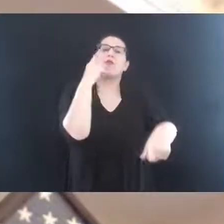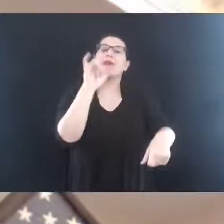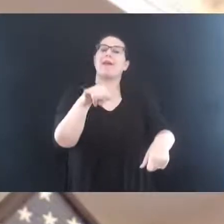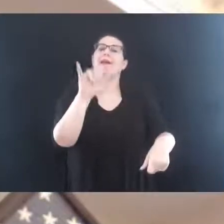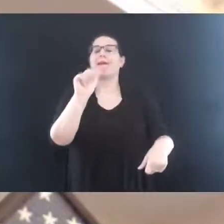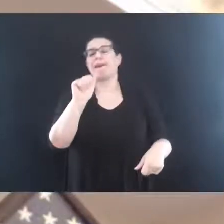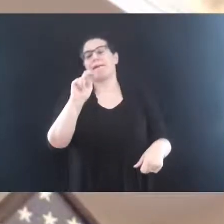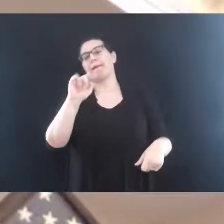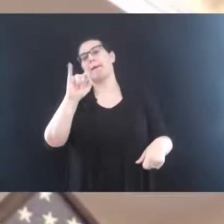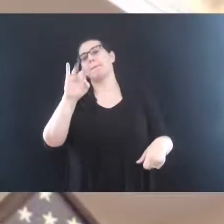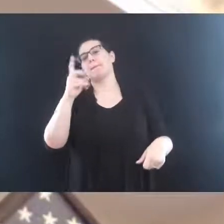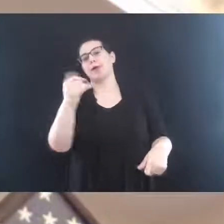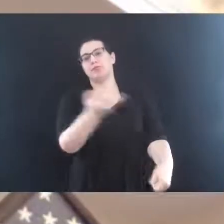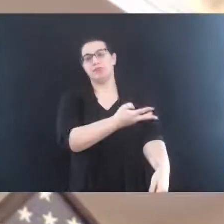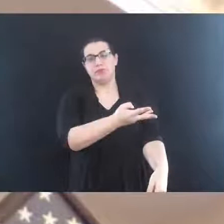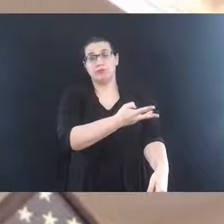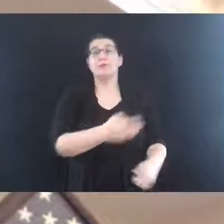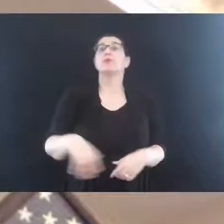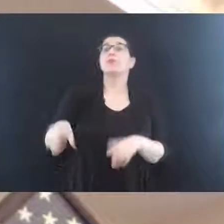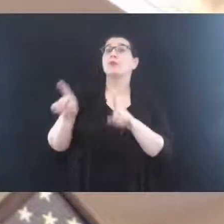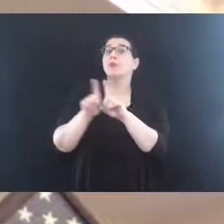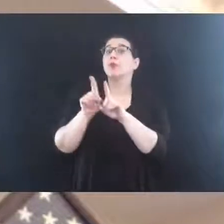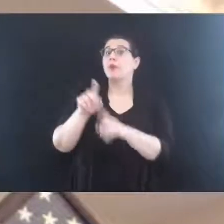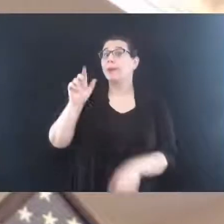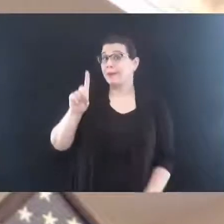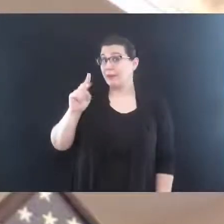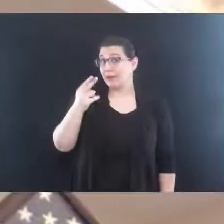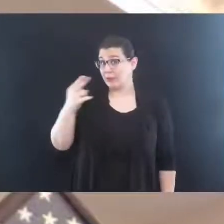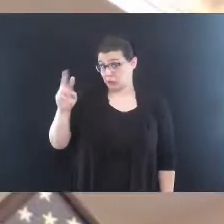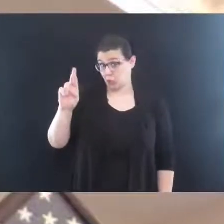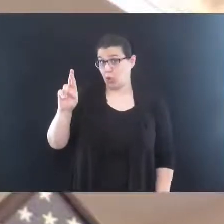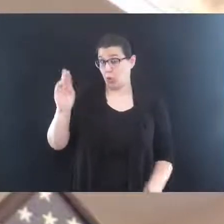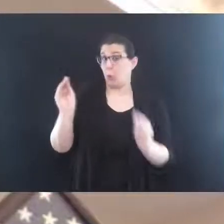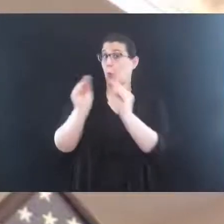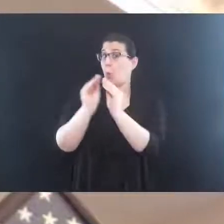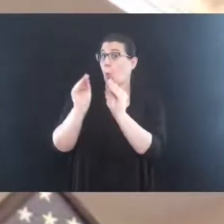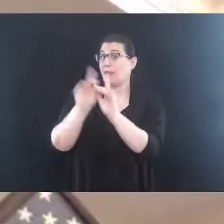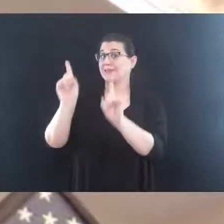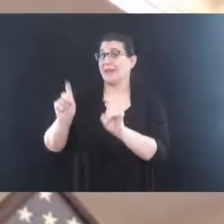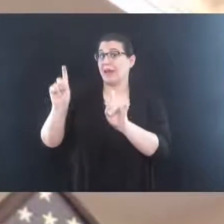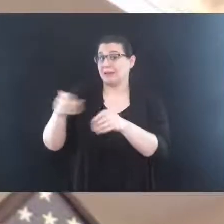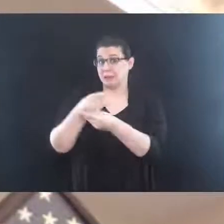through DHHR, providing additional testing